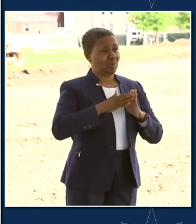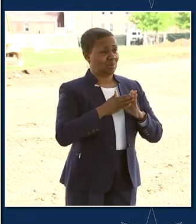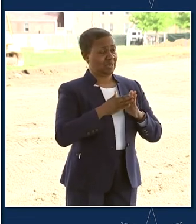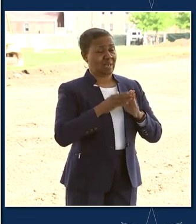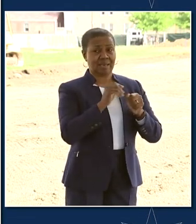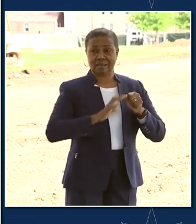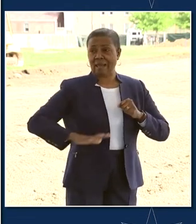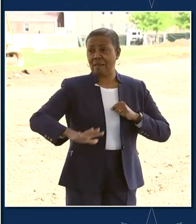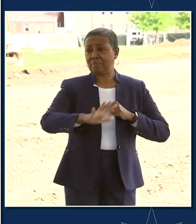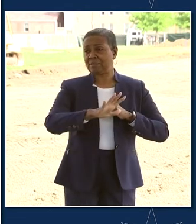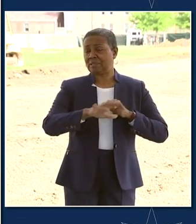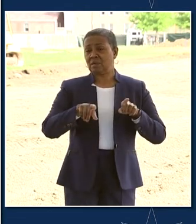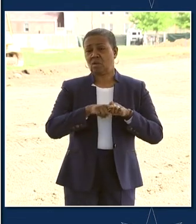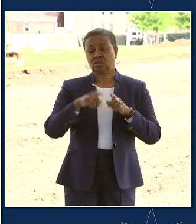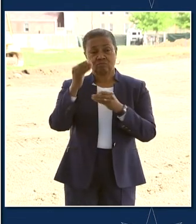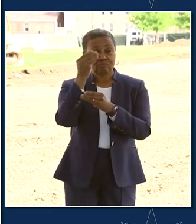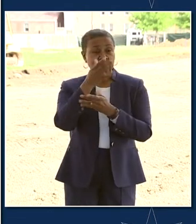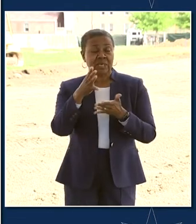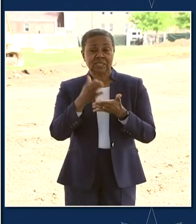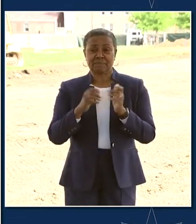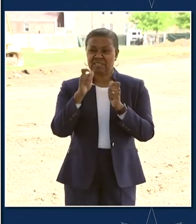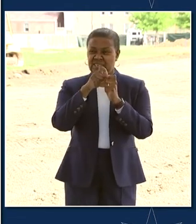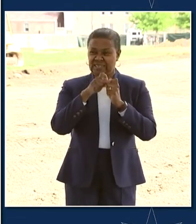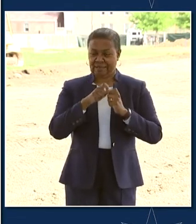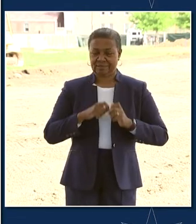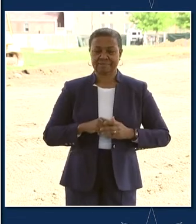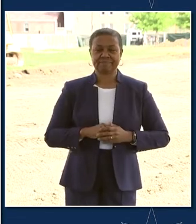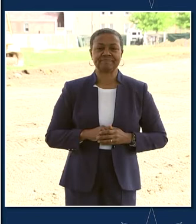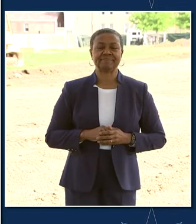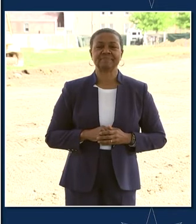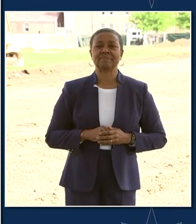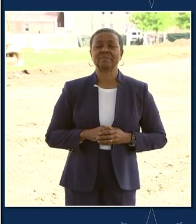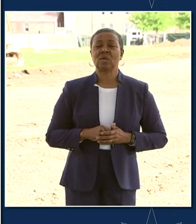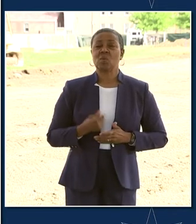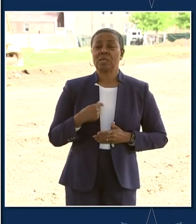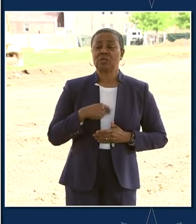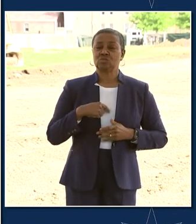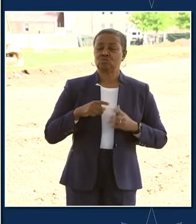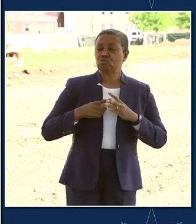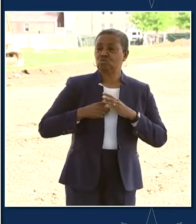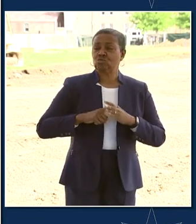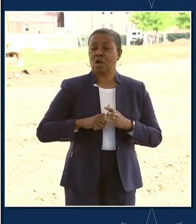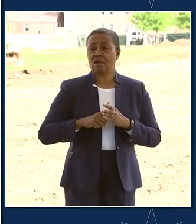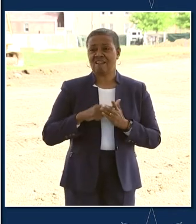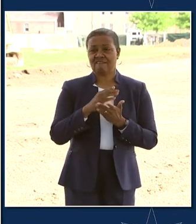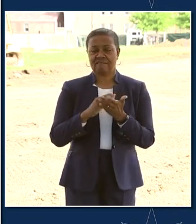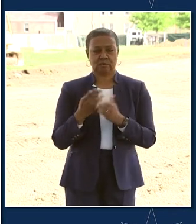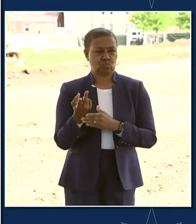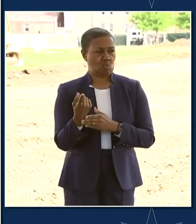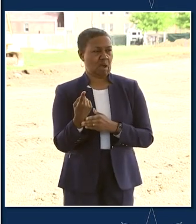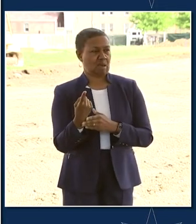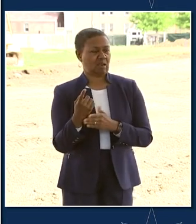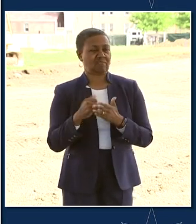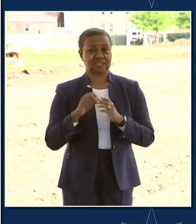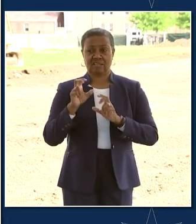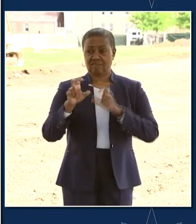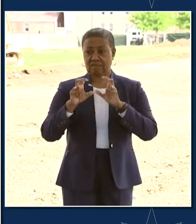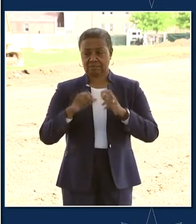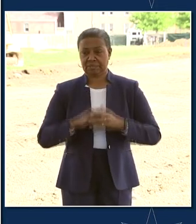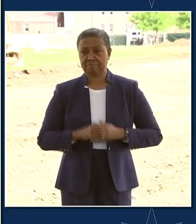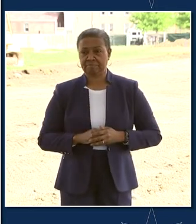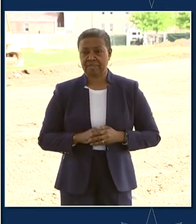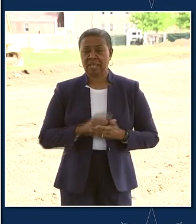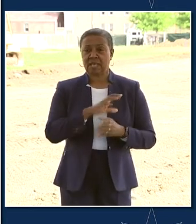and campus. And let me share with you some of the details. We're here to break ground on phase one of this investment,